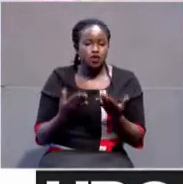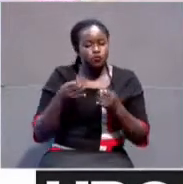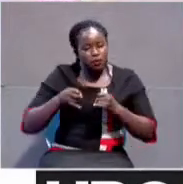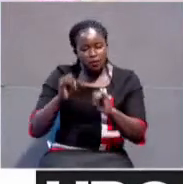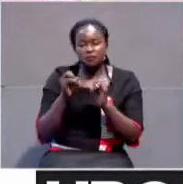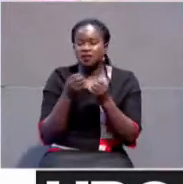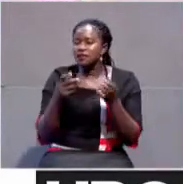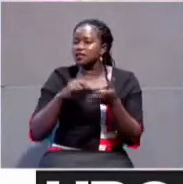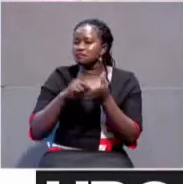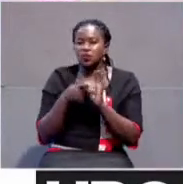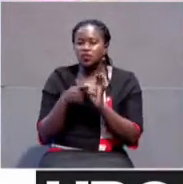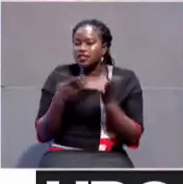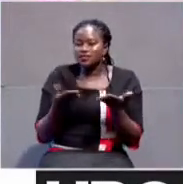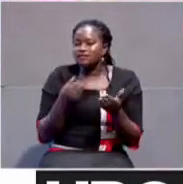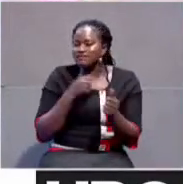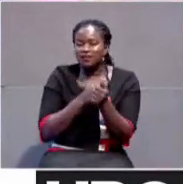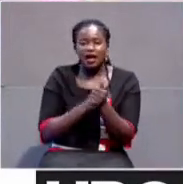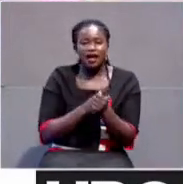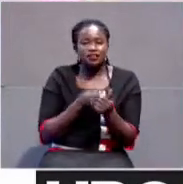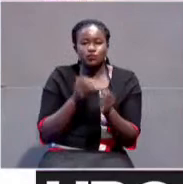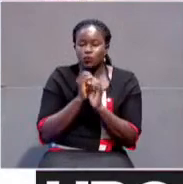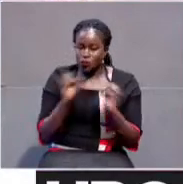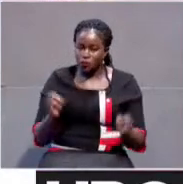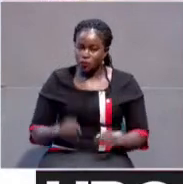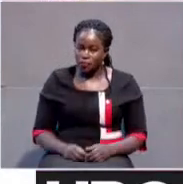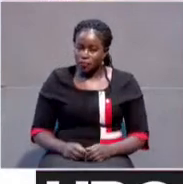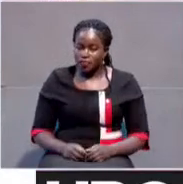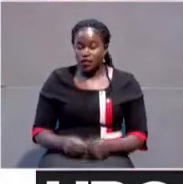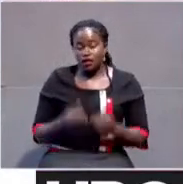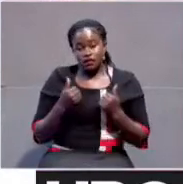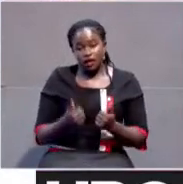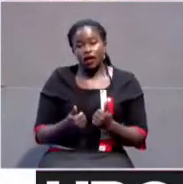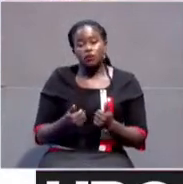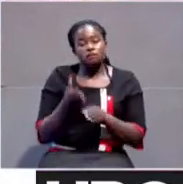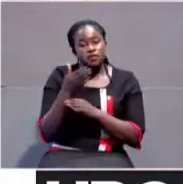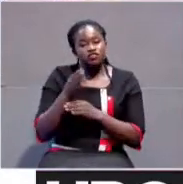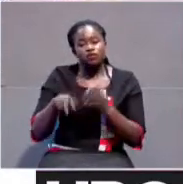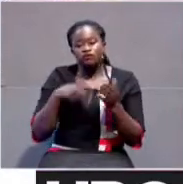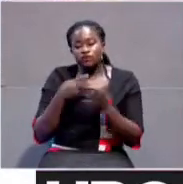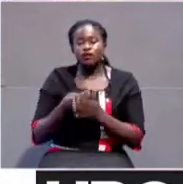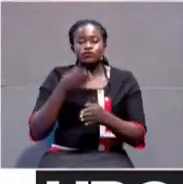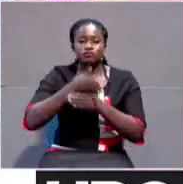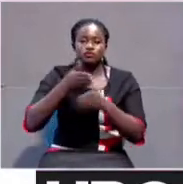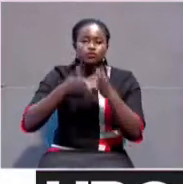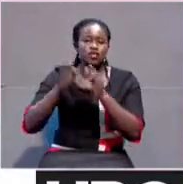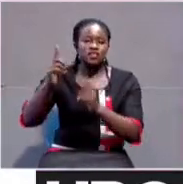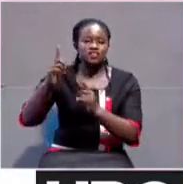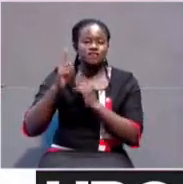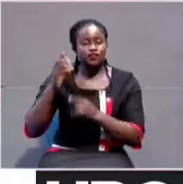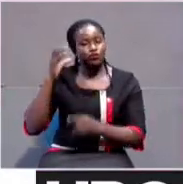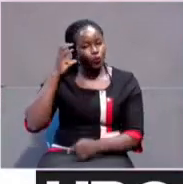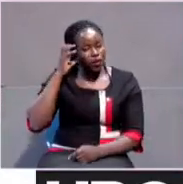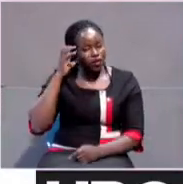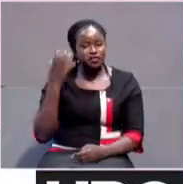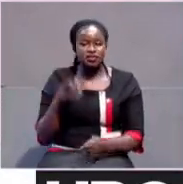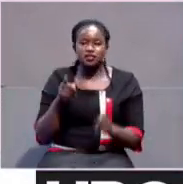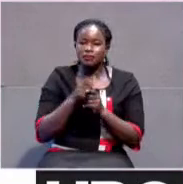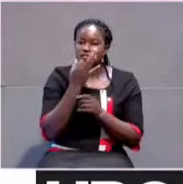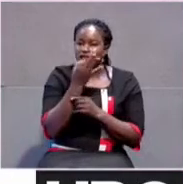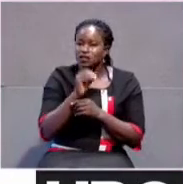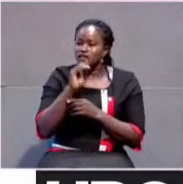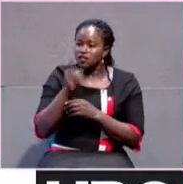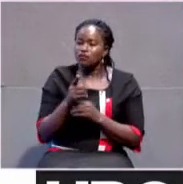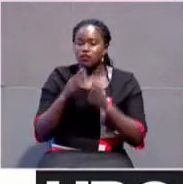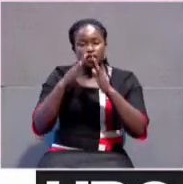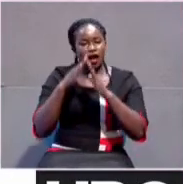projects. The minister says at the close, the ministry failed to construct the defense college and the 30,000